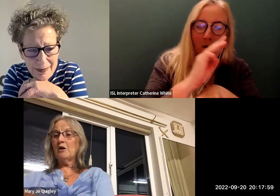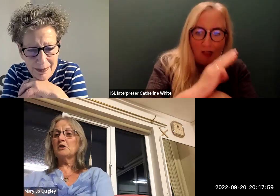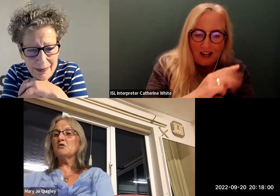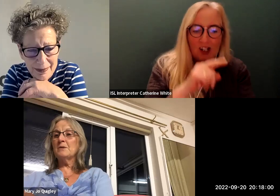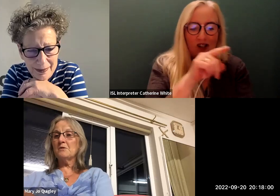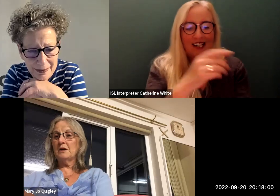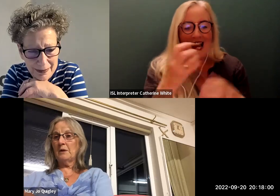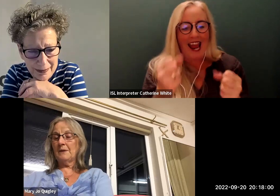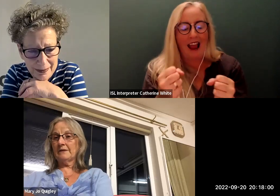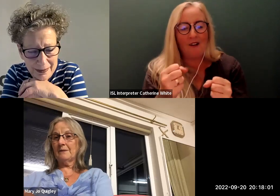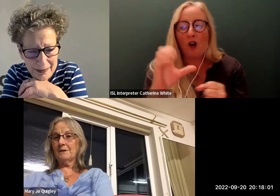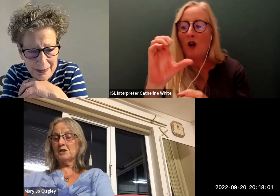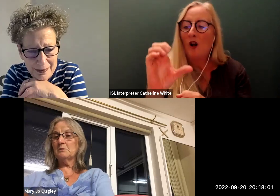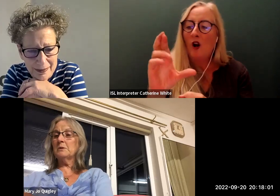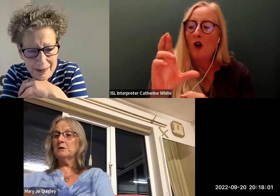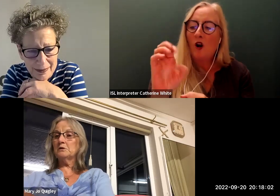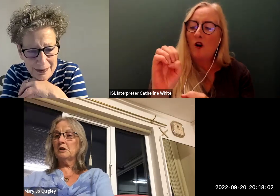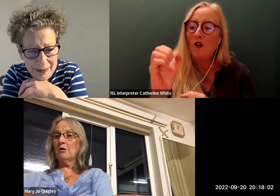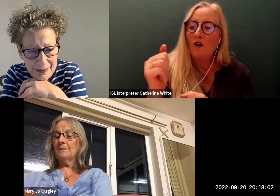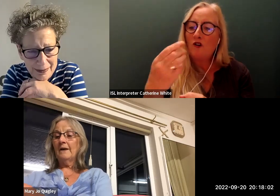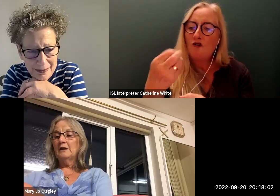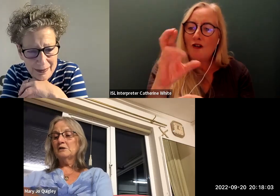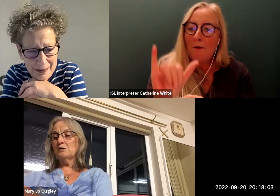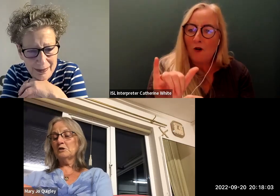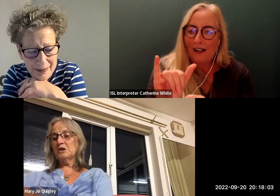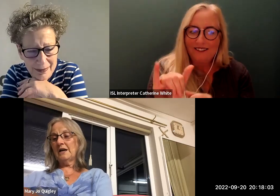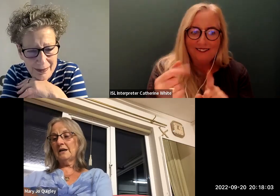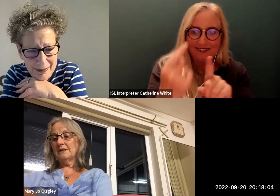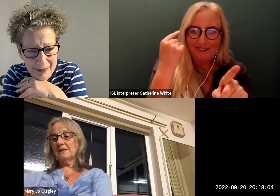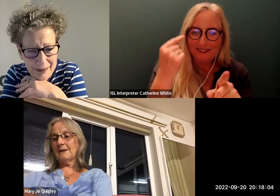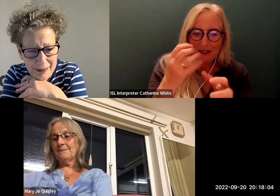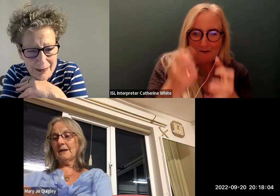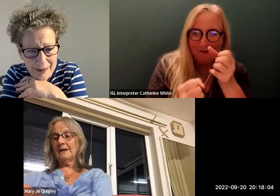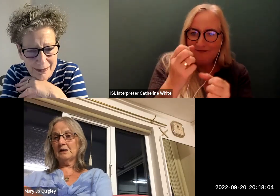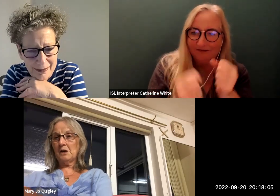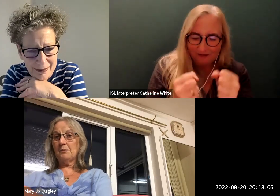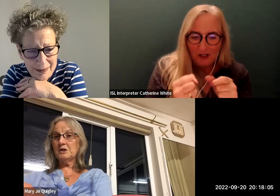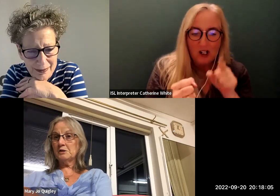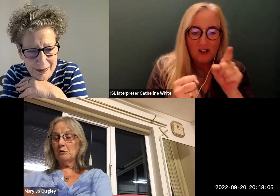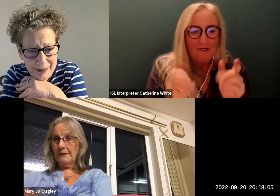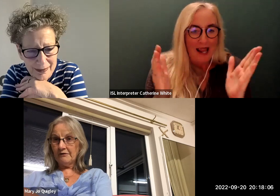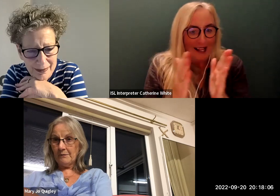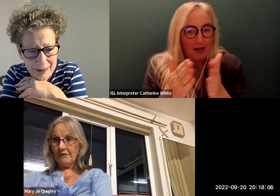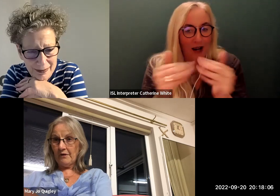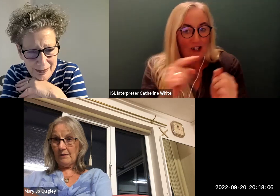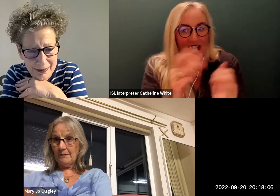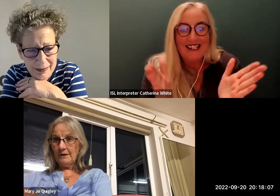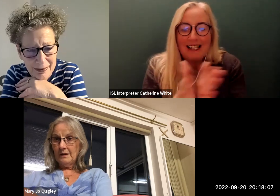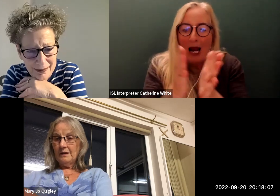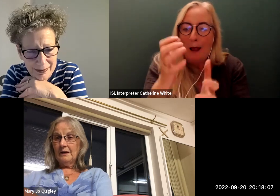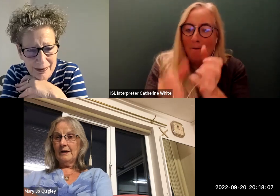what they called a creamery way back then, because she was widowed young. So she had a little shop where she sold milk from the